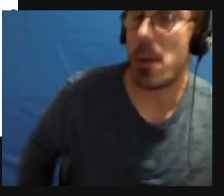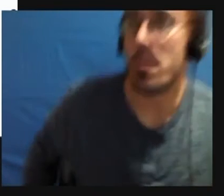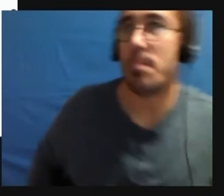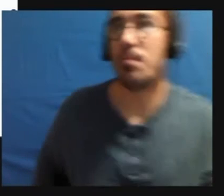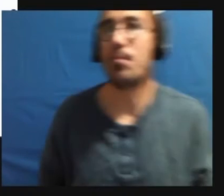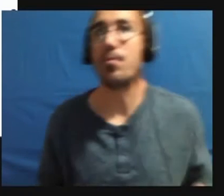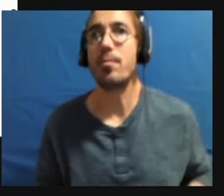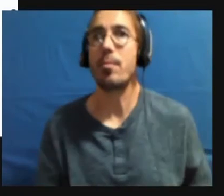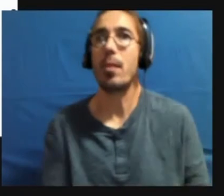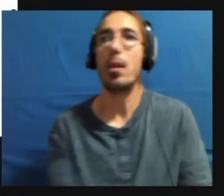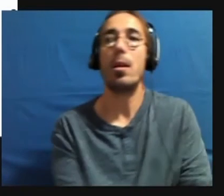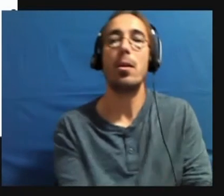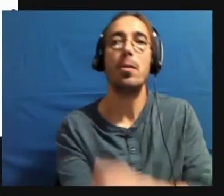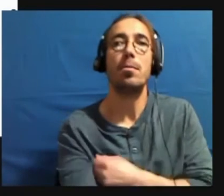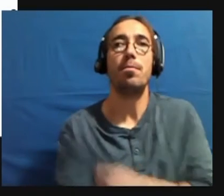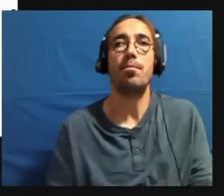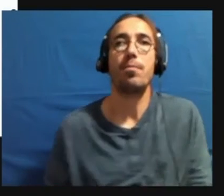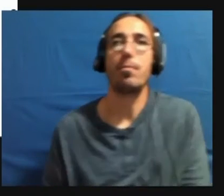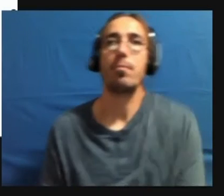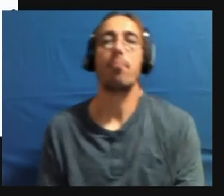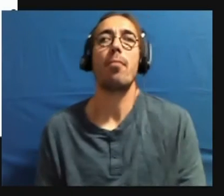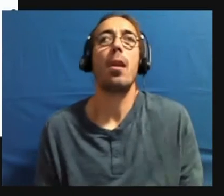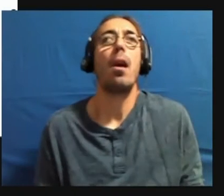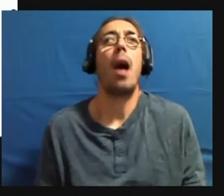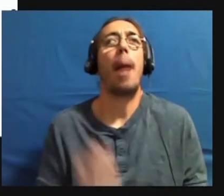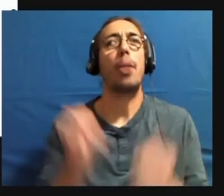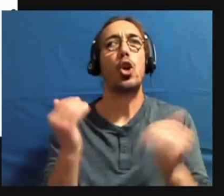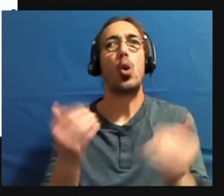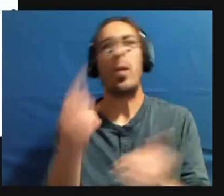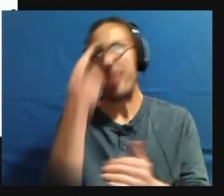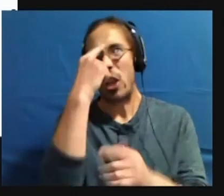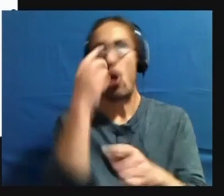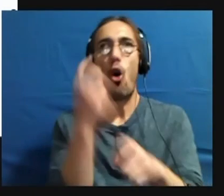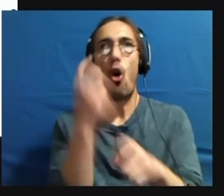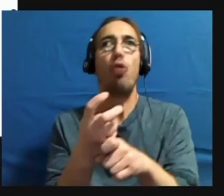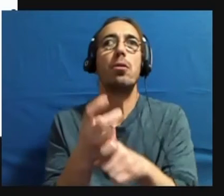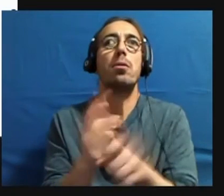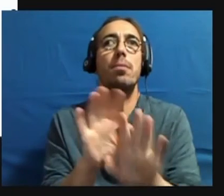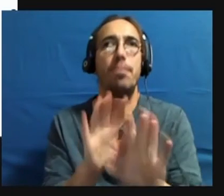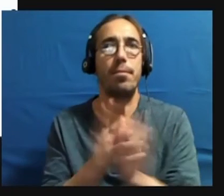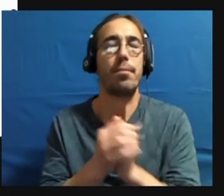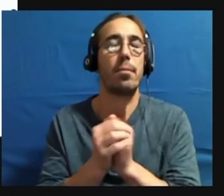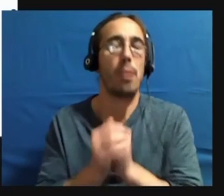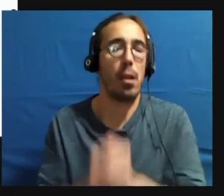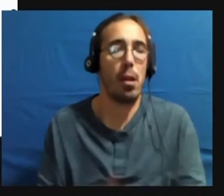So I'm going to think hard about this because